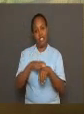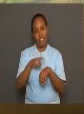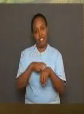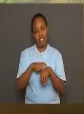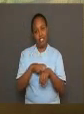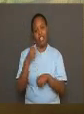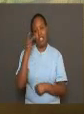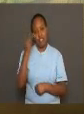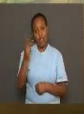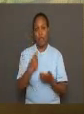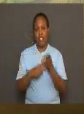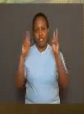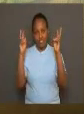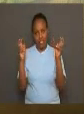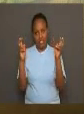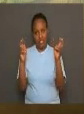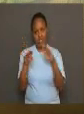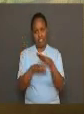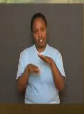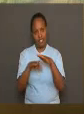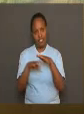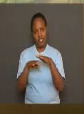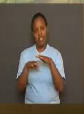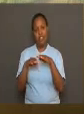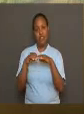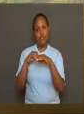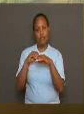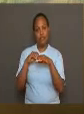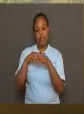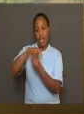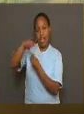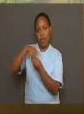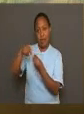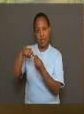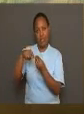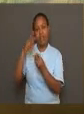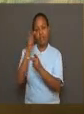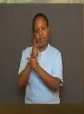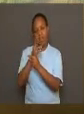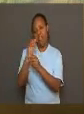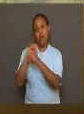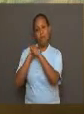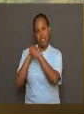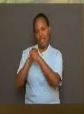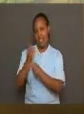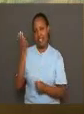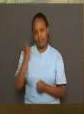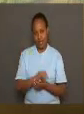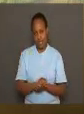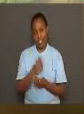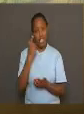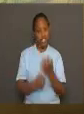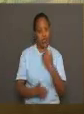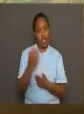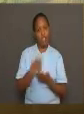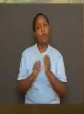the subject of protection and preservation of the environment. We talked about